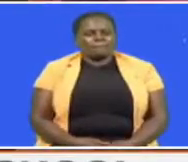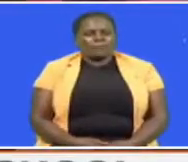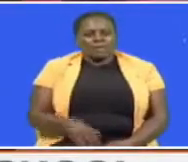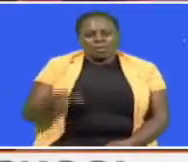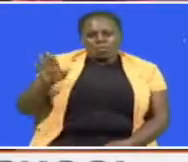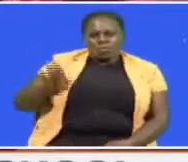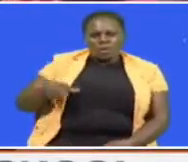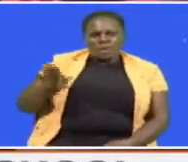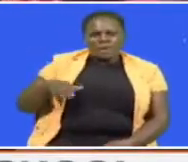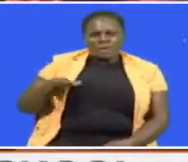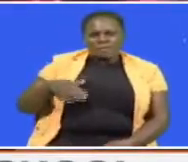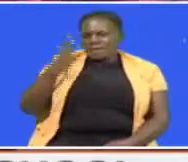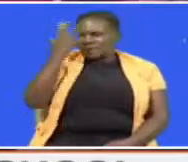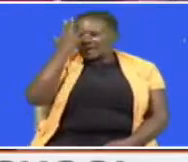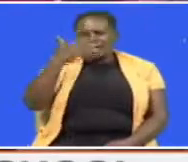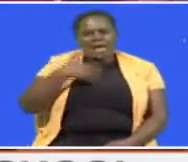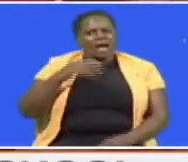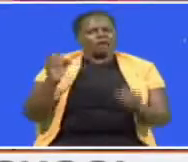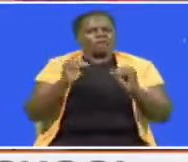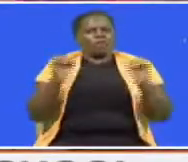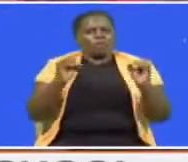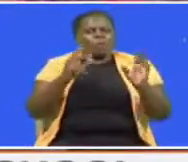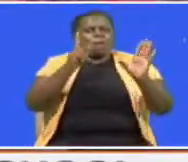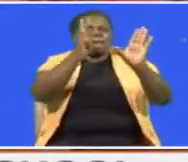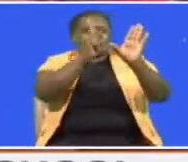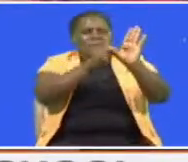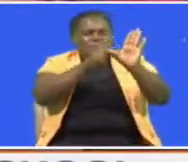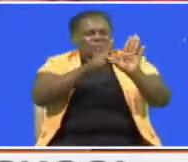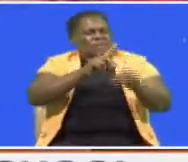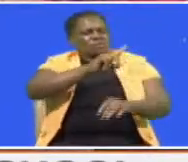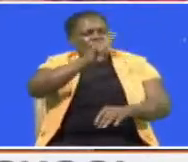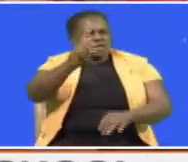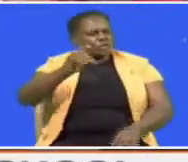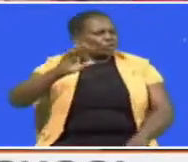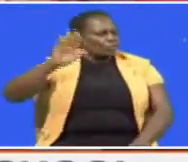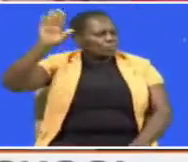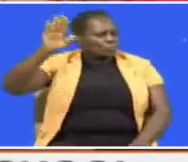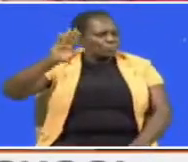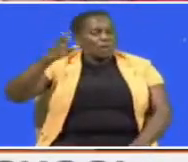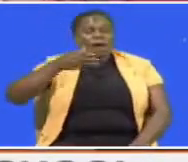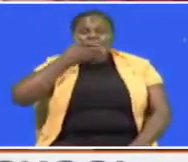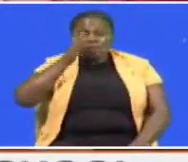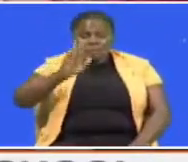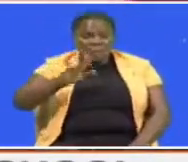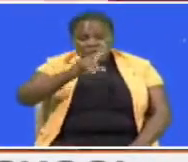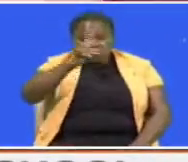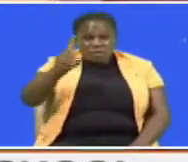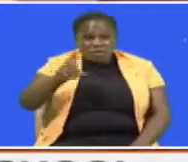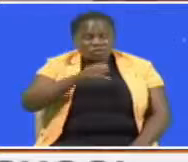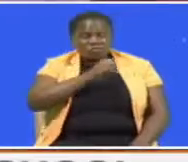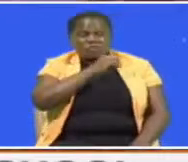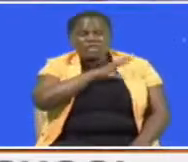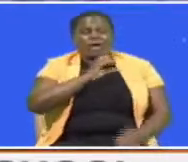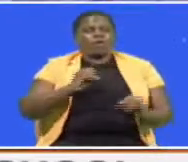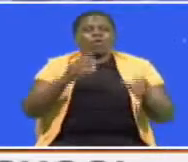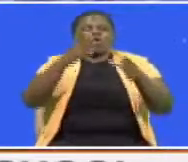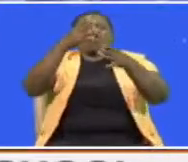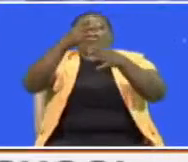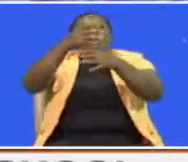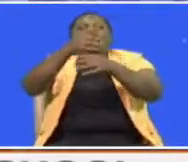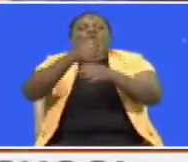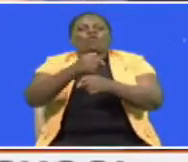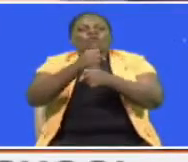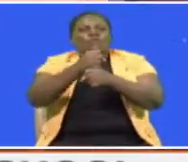The women don't shy away from participating by asking or even answering questions. Their confidence